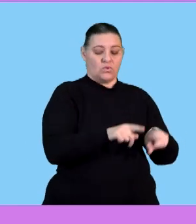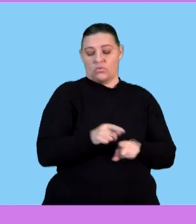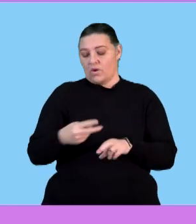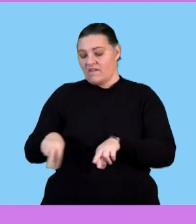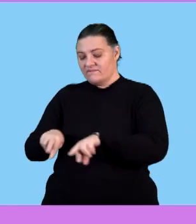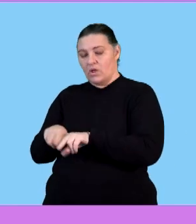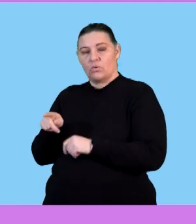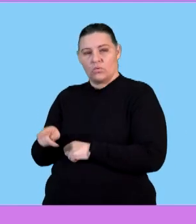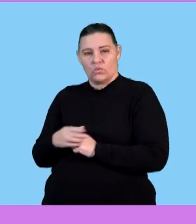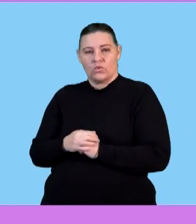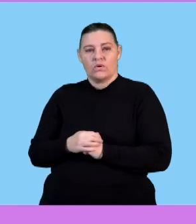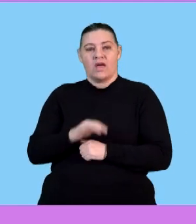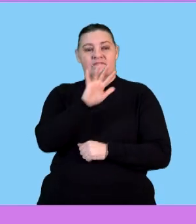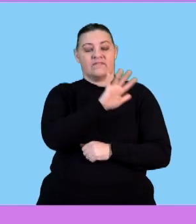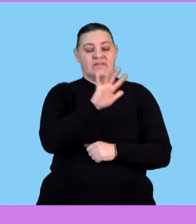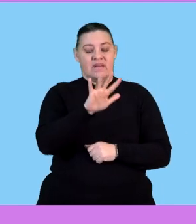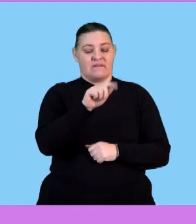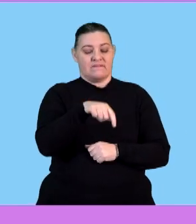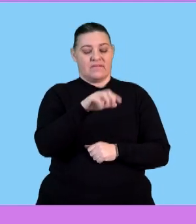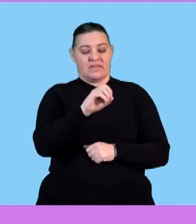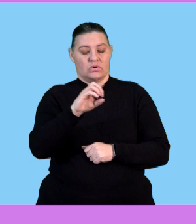So, 55,000 Rand